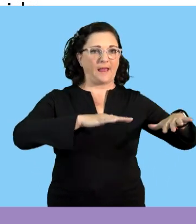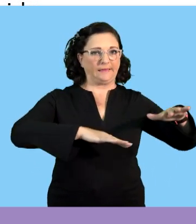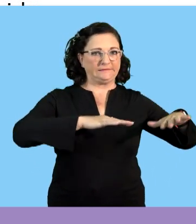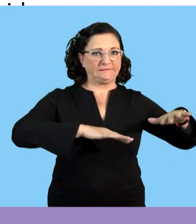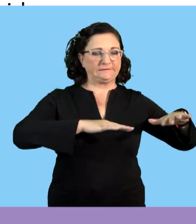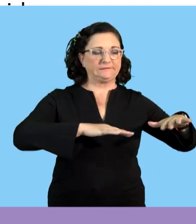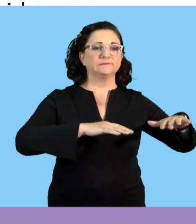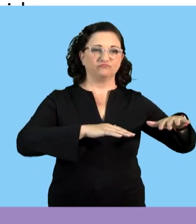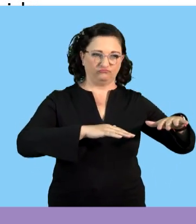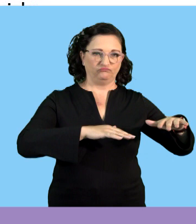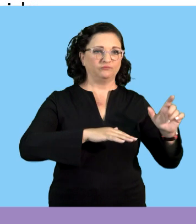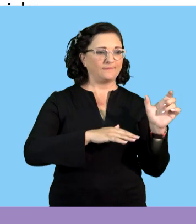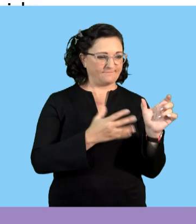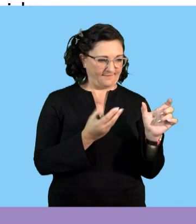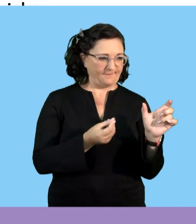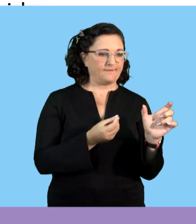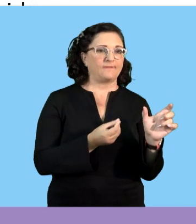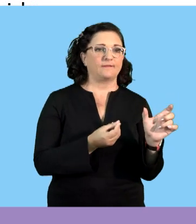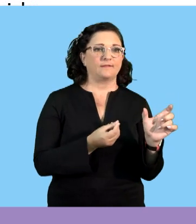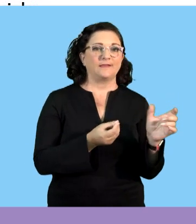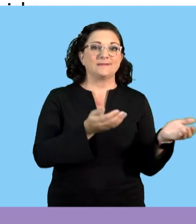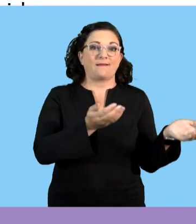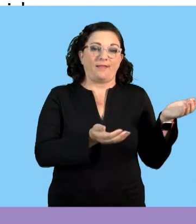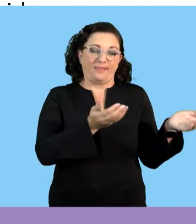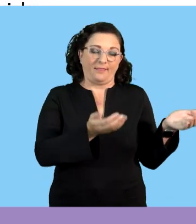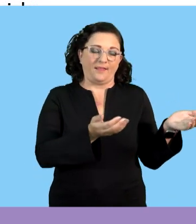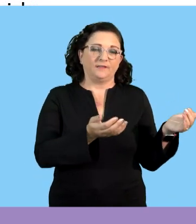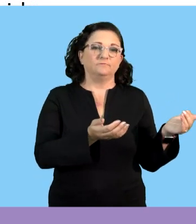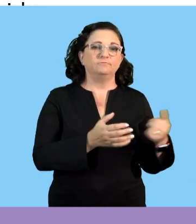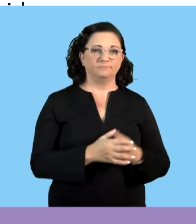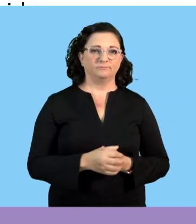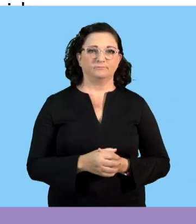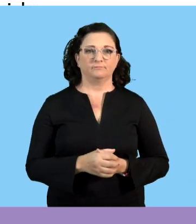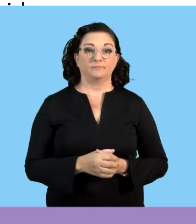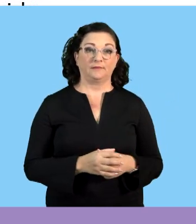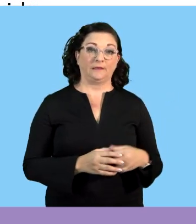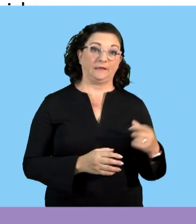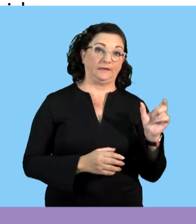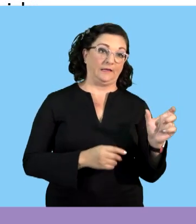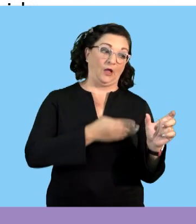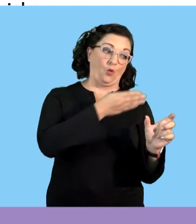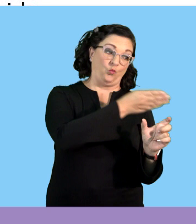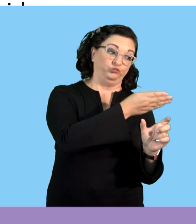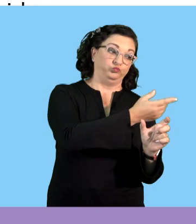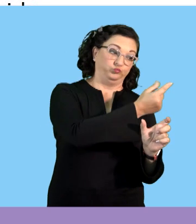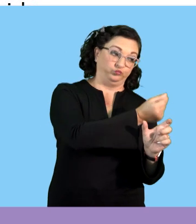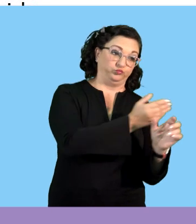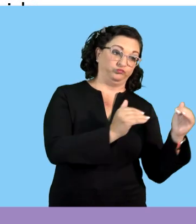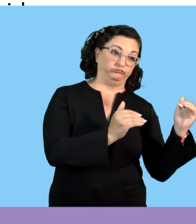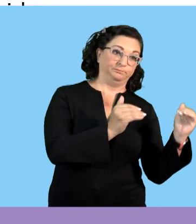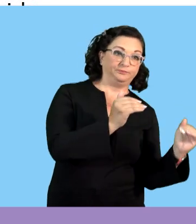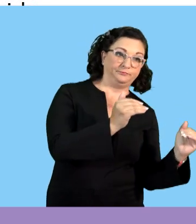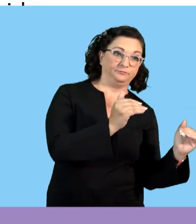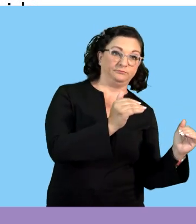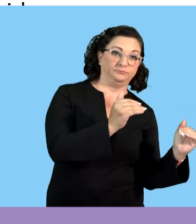So when we have an equation, it is a balanced scale. But whatever I do on one side of the scale, it will